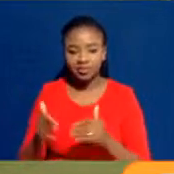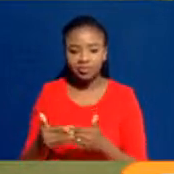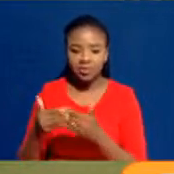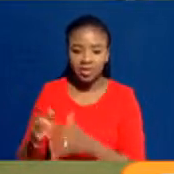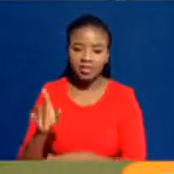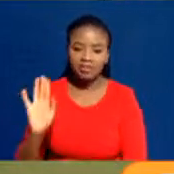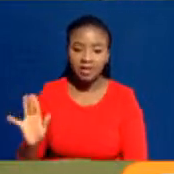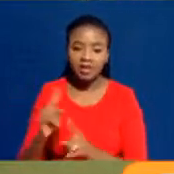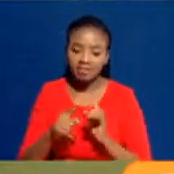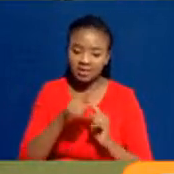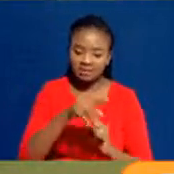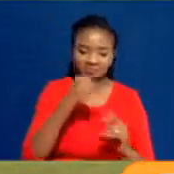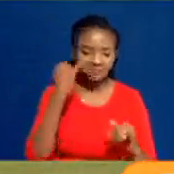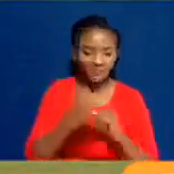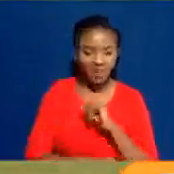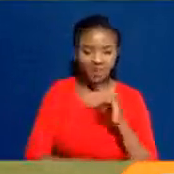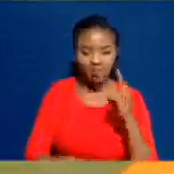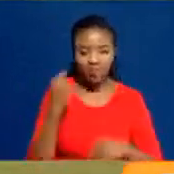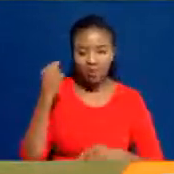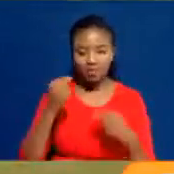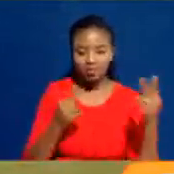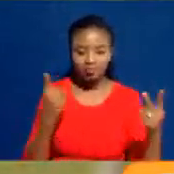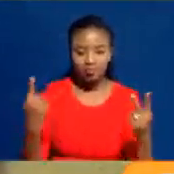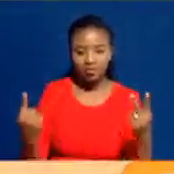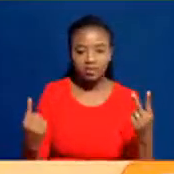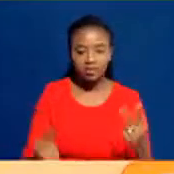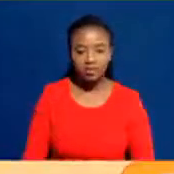but tuska held on to win 2-1